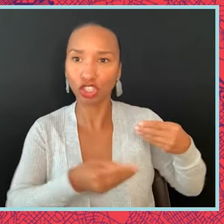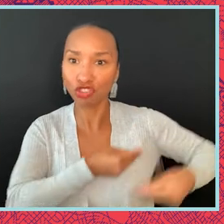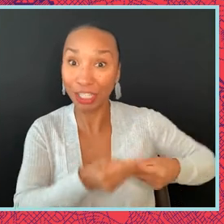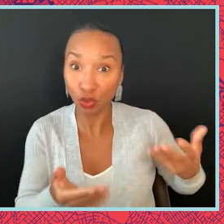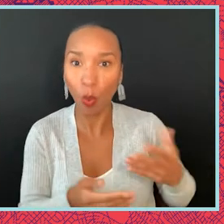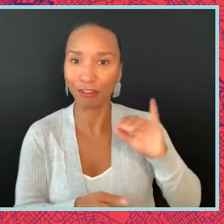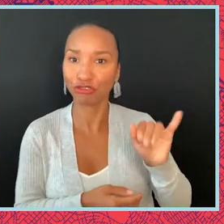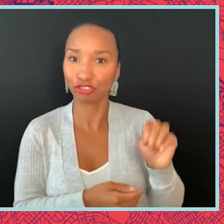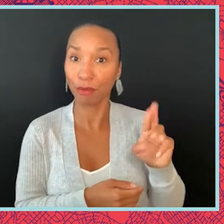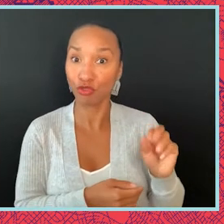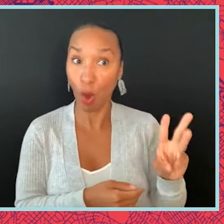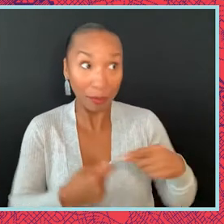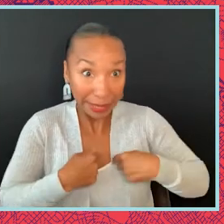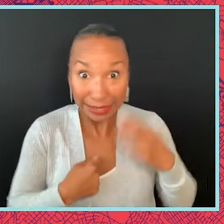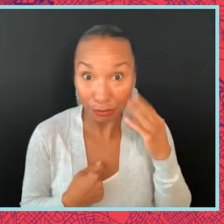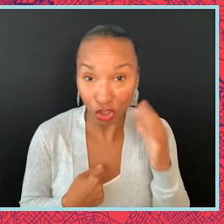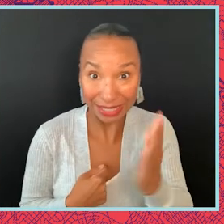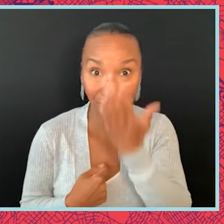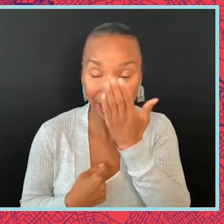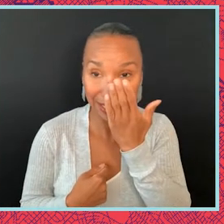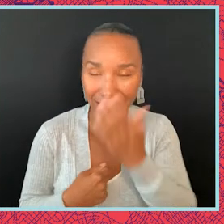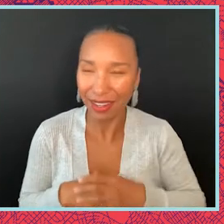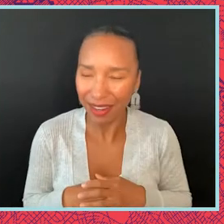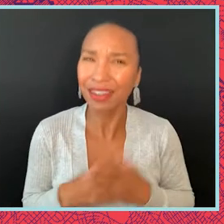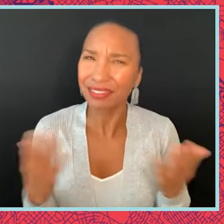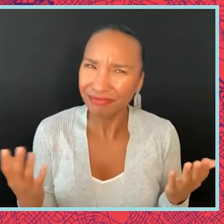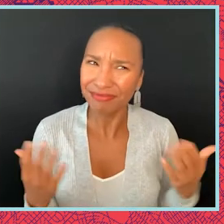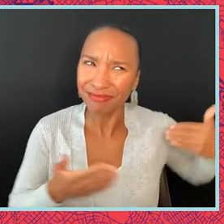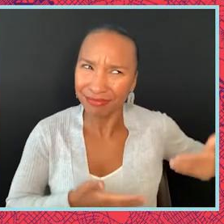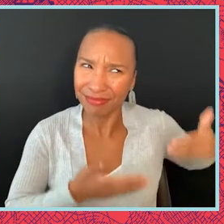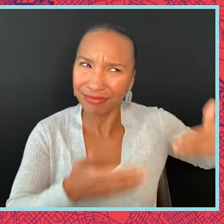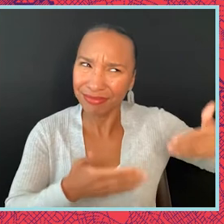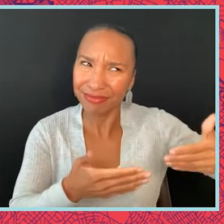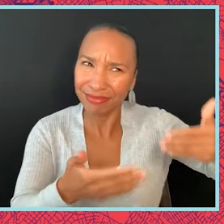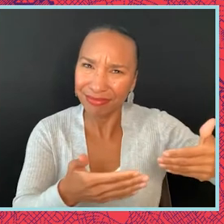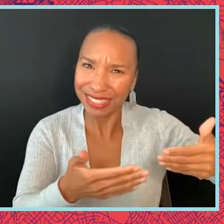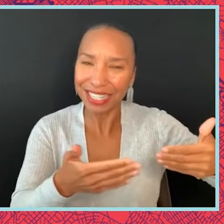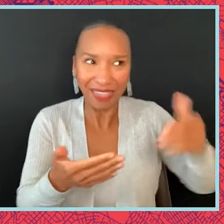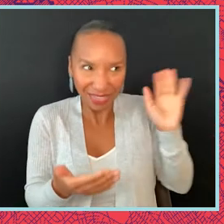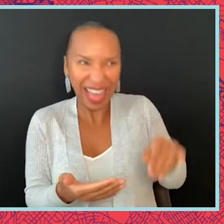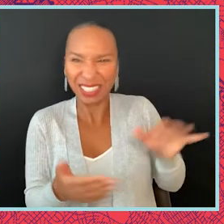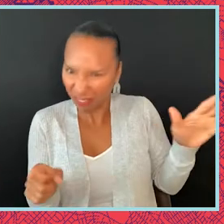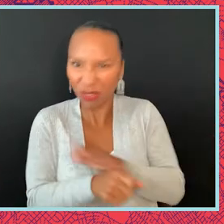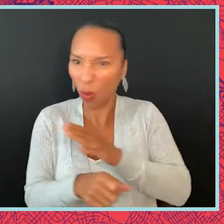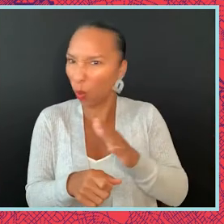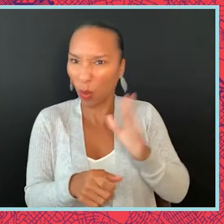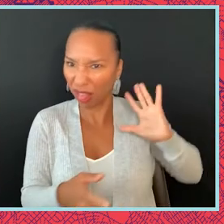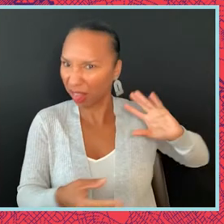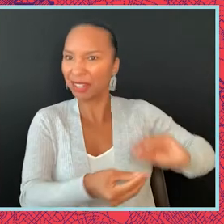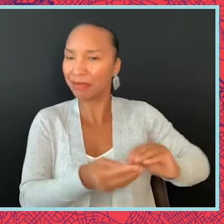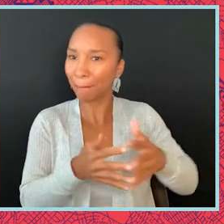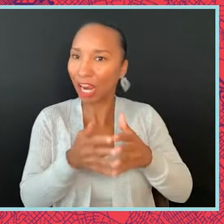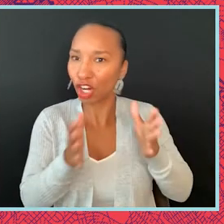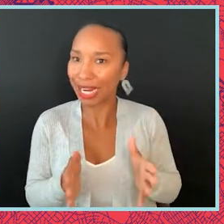experiencing Jim Crow segregation, including me. And so, you know, you don't get any more American than this. And we